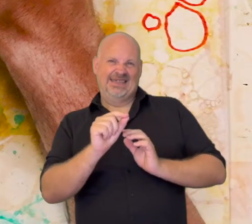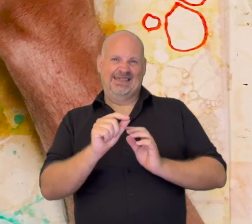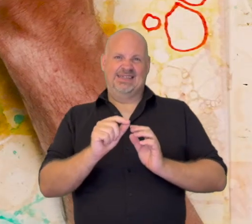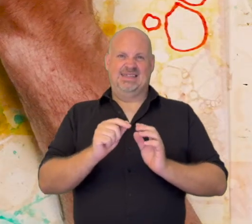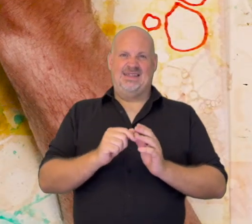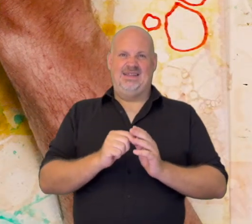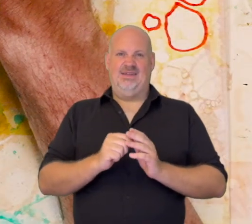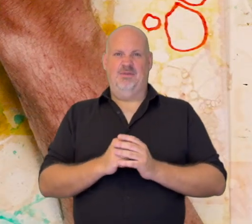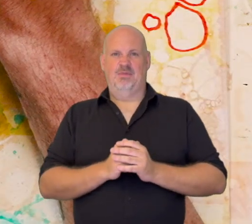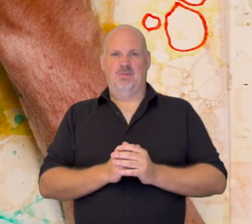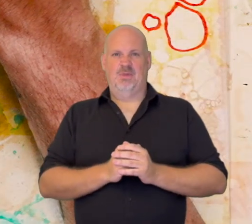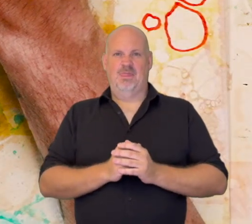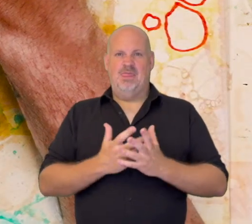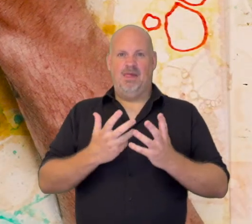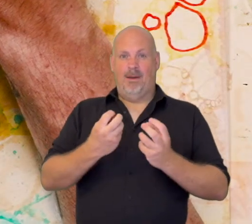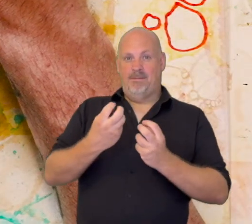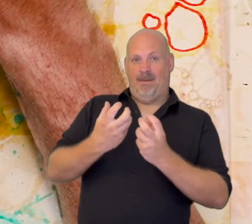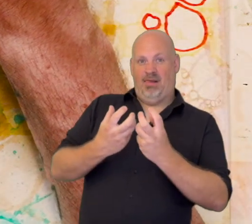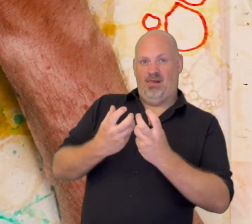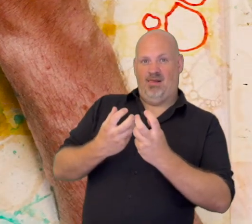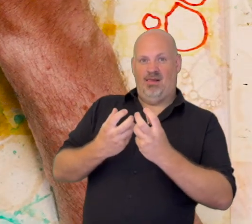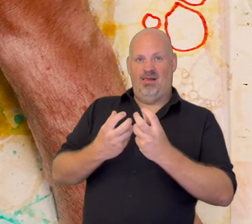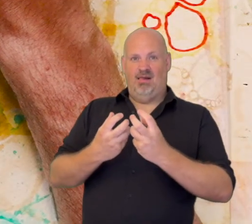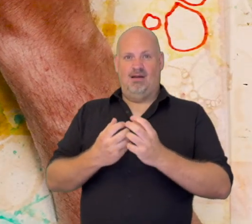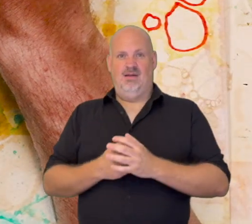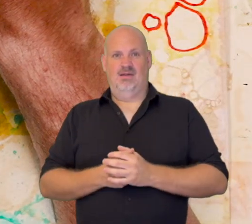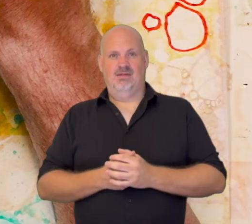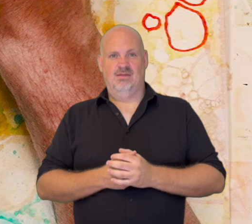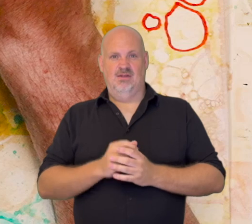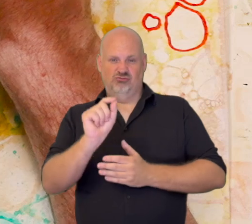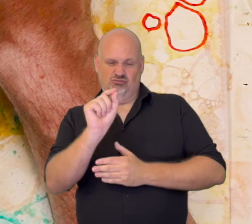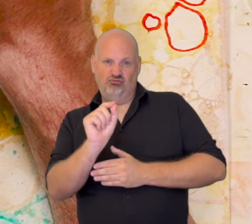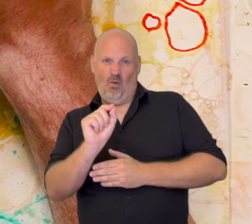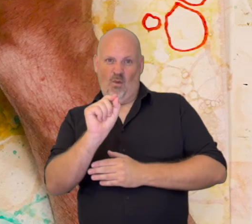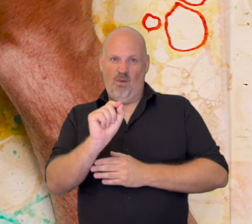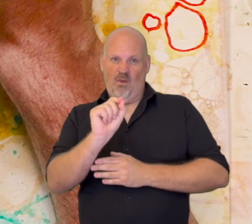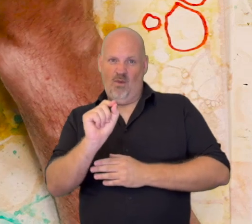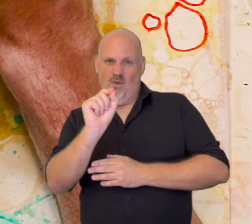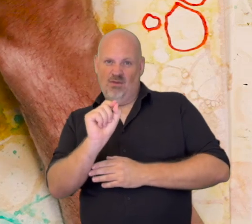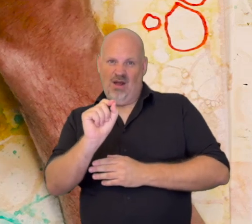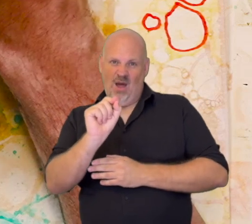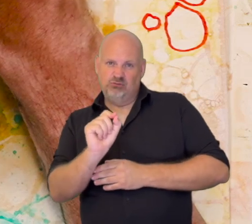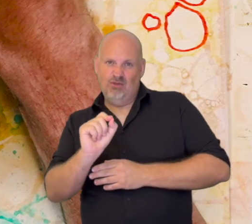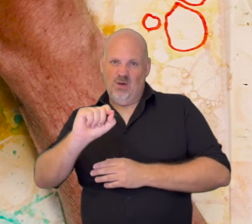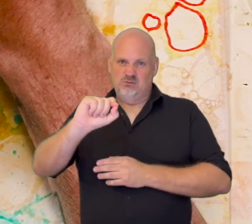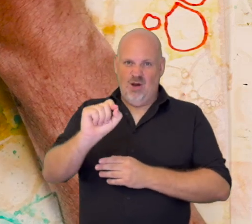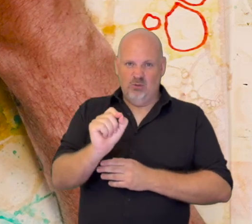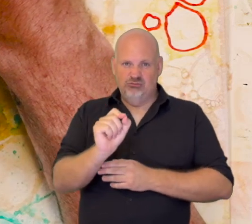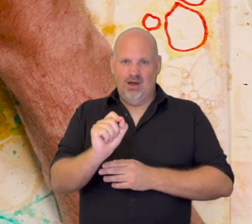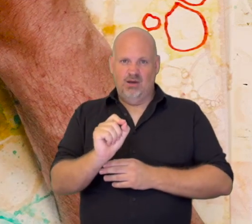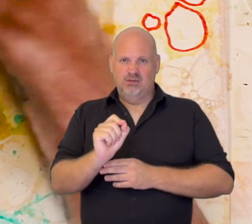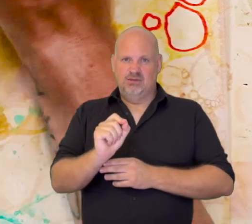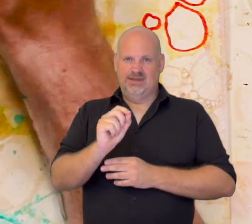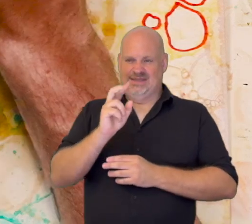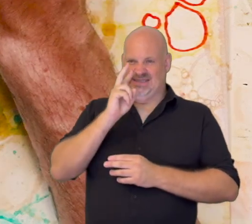And then an S can kind of come along this bubble, down around that bubble, and down around here. And then we can find it. It's